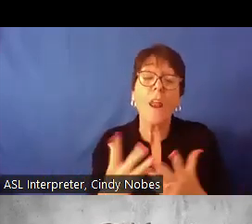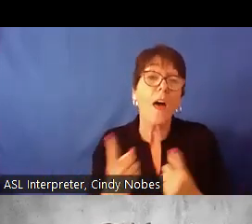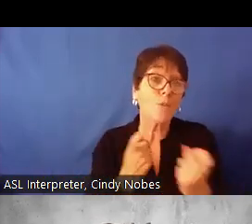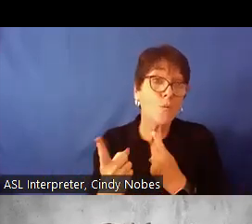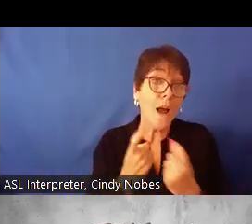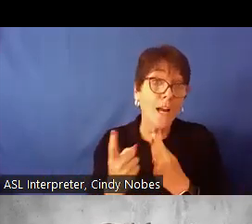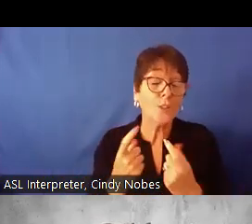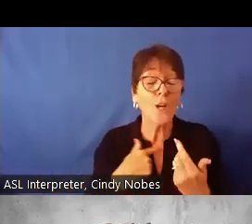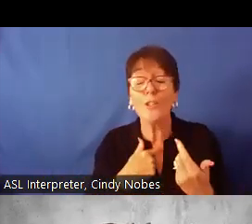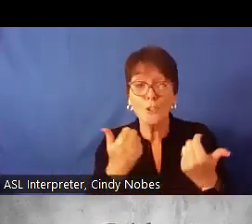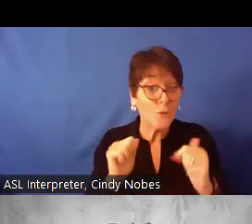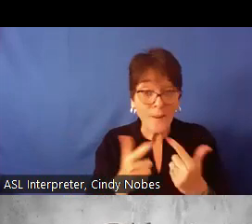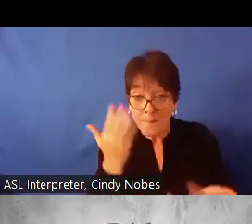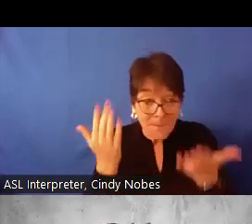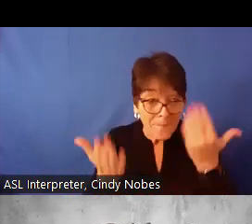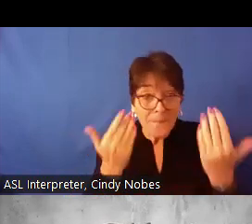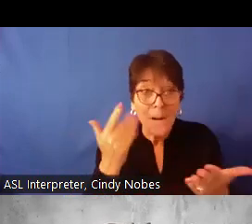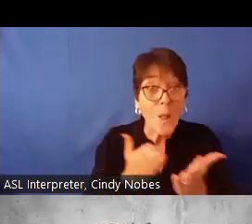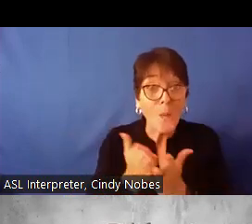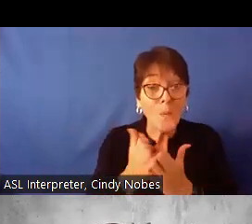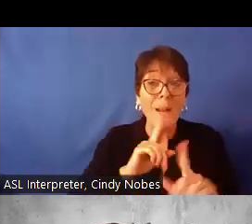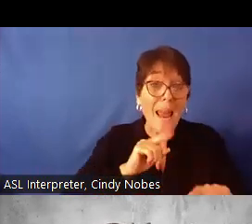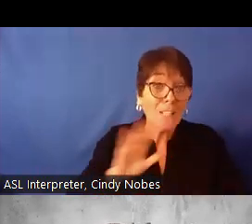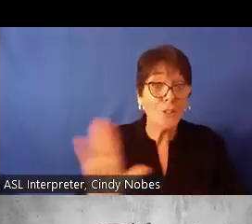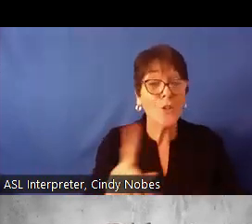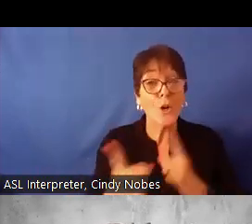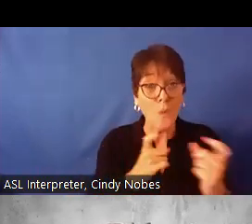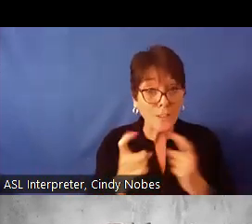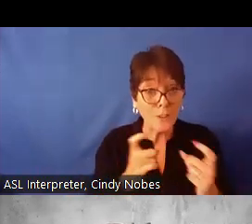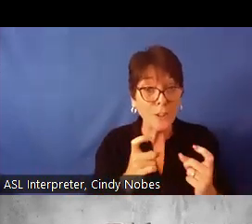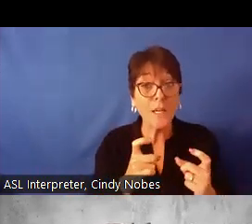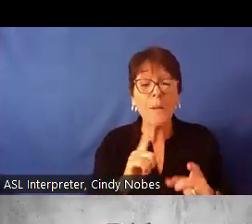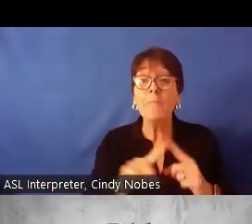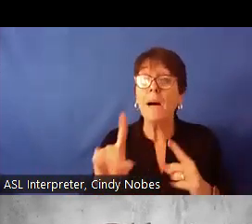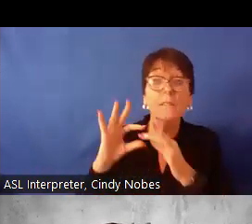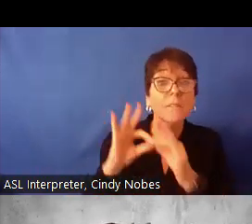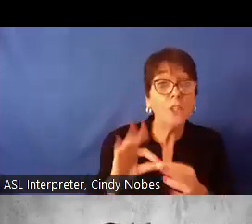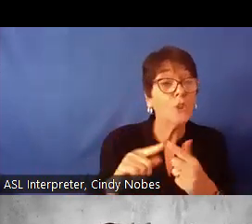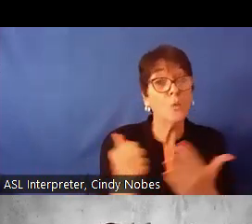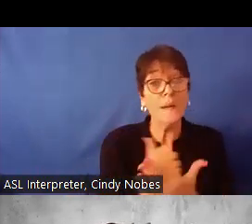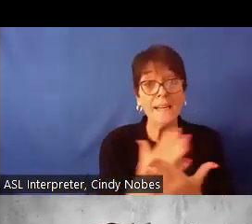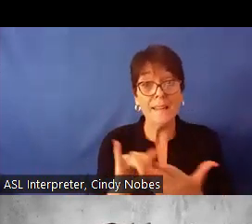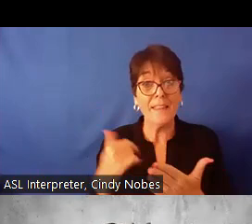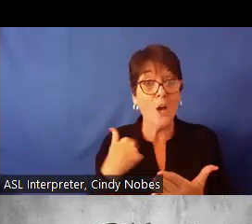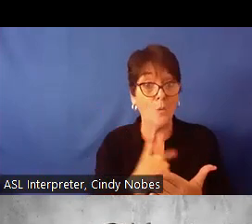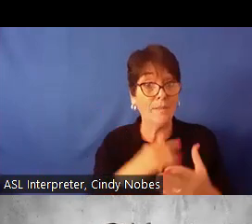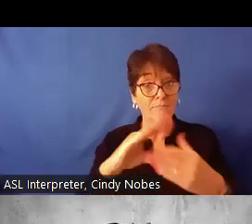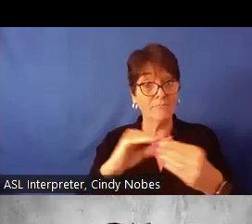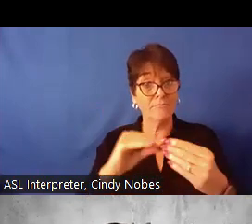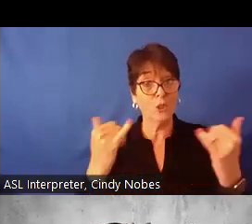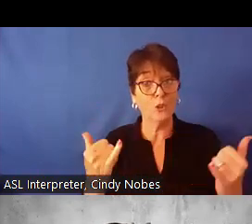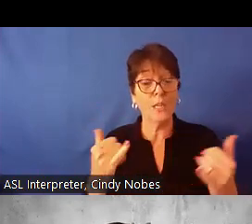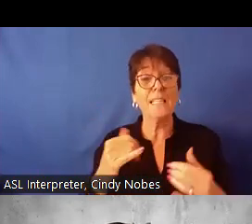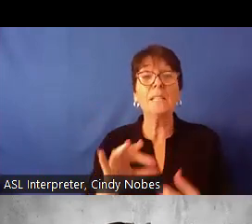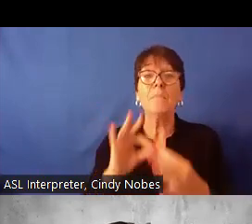in, so we're trying to get most of them answered. But if you have any questions pertaining to anything that's been presented today, particularly on the